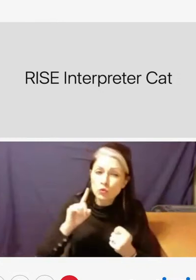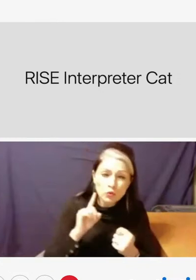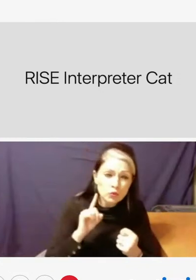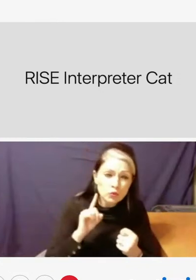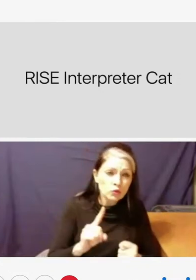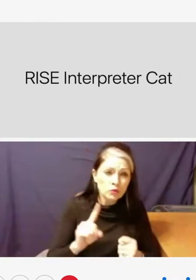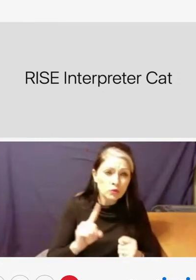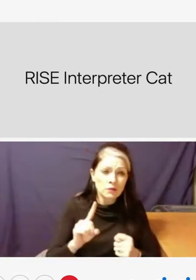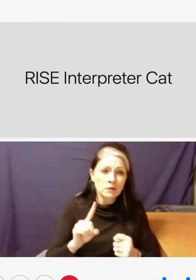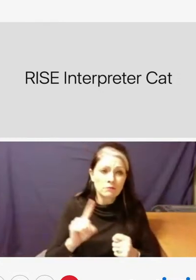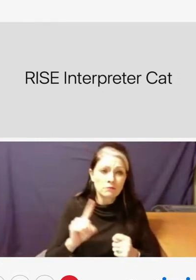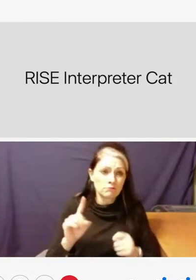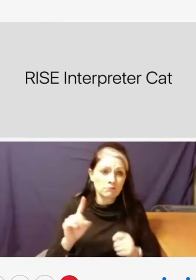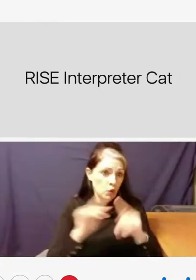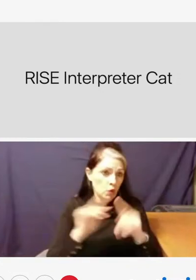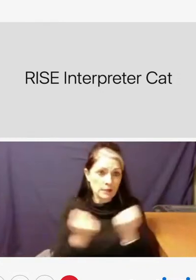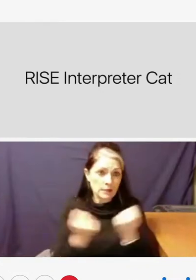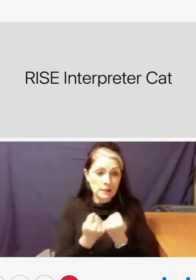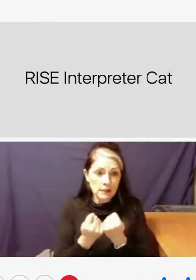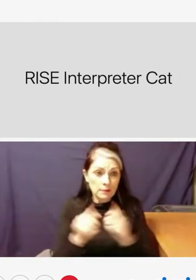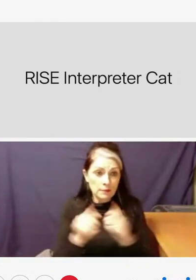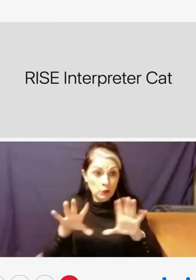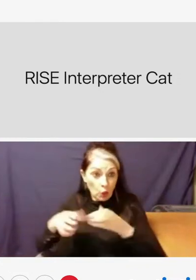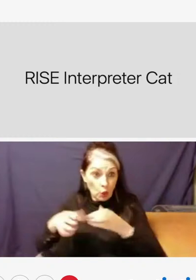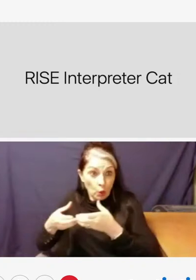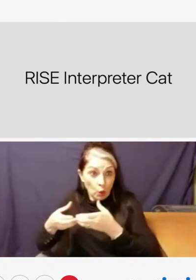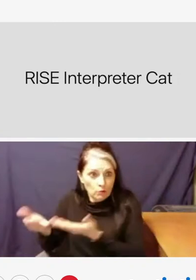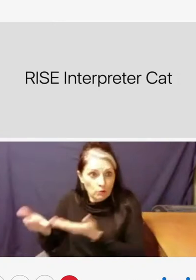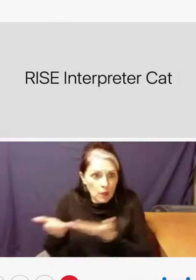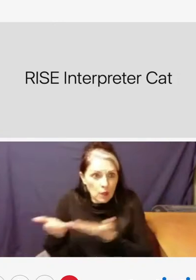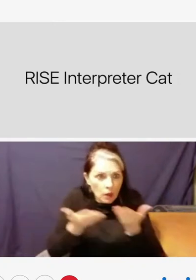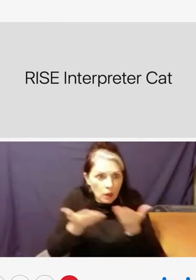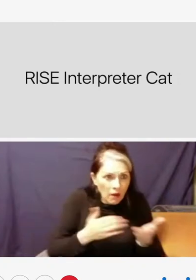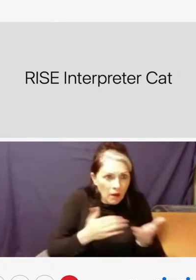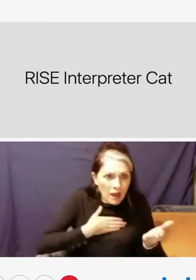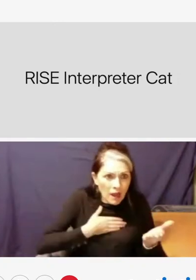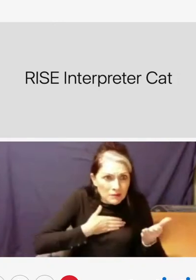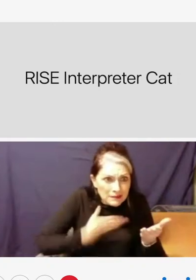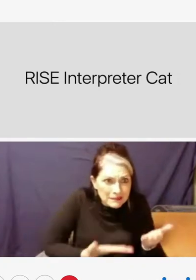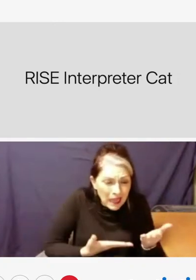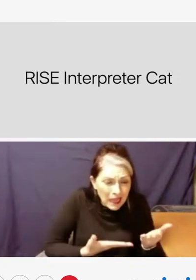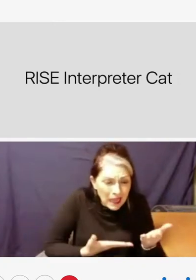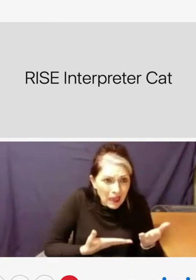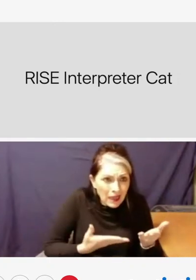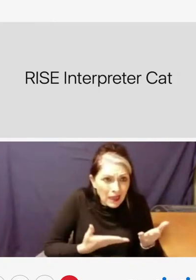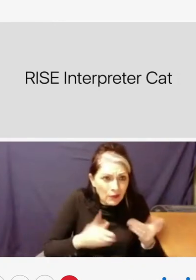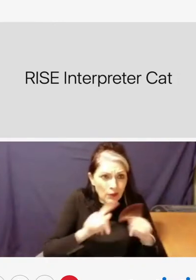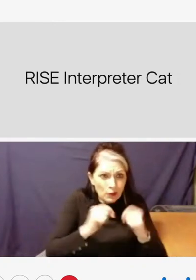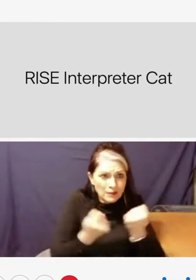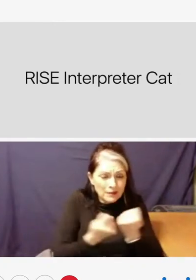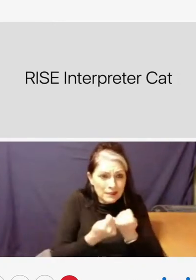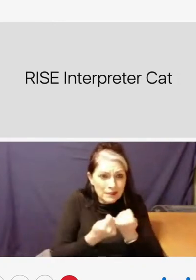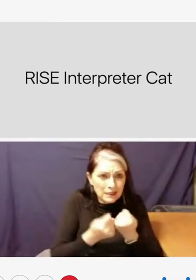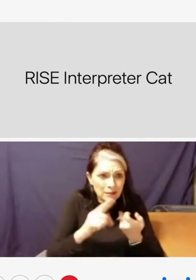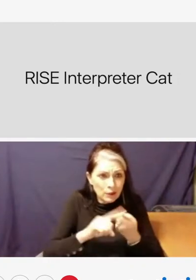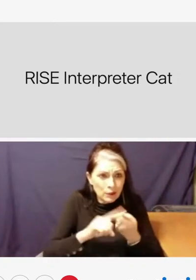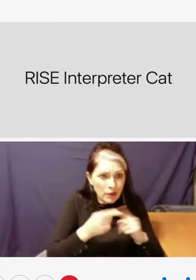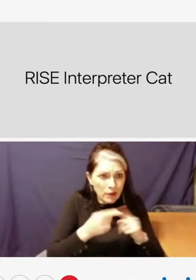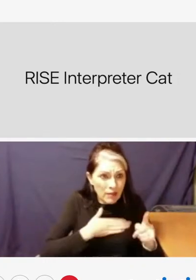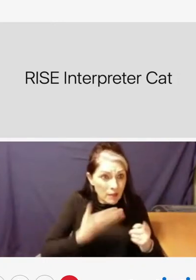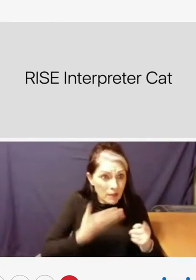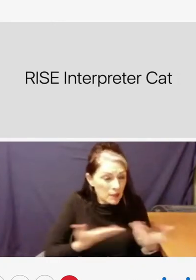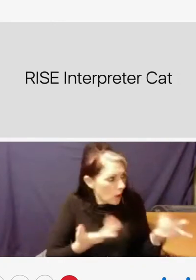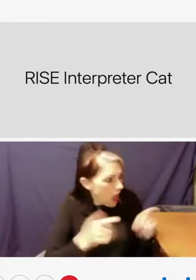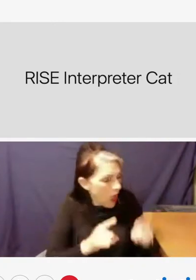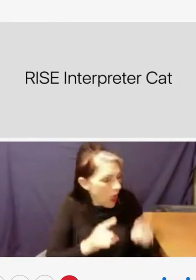they came together and they were upset about their teammate and then they were upset because of what happened because people